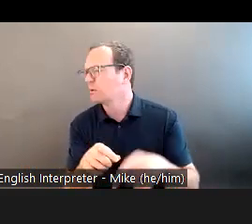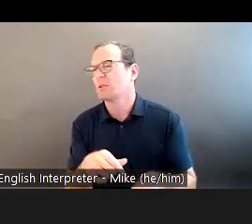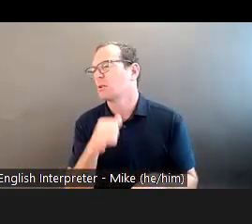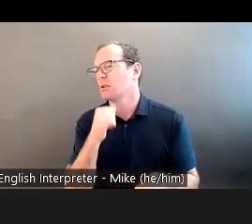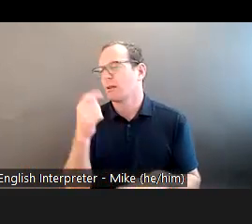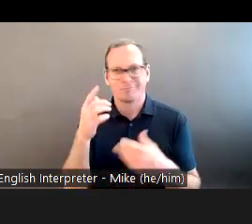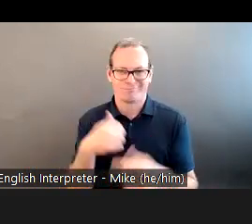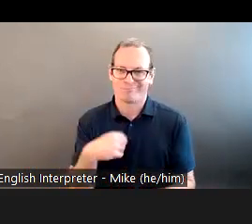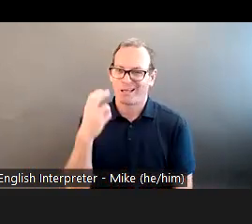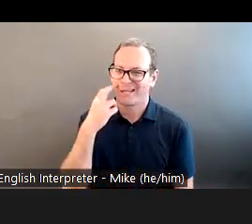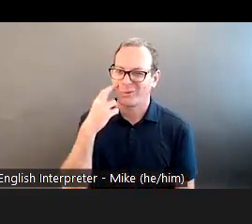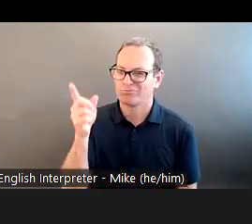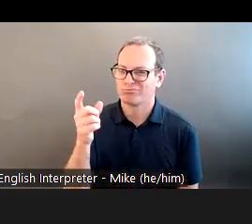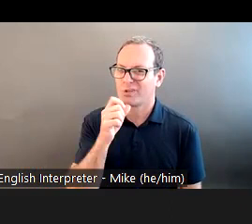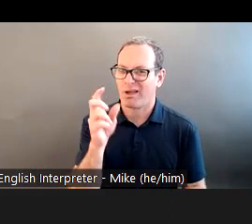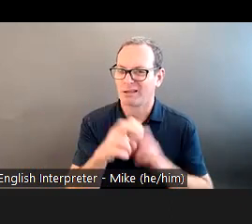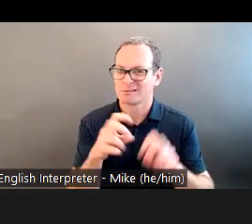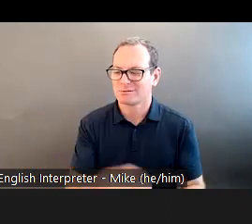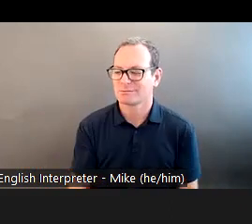Okay. Other.